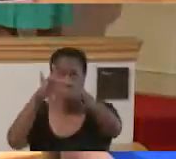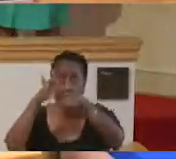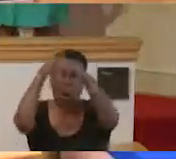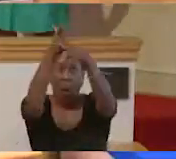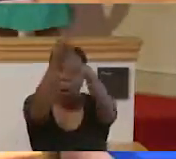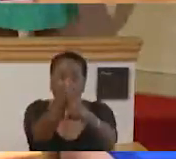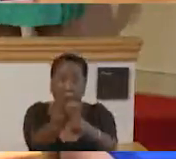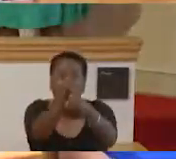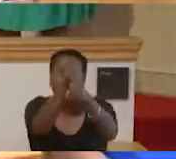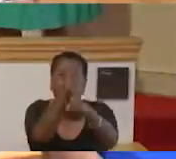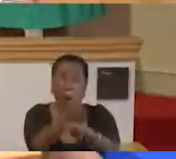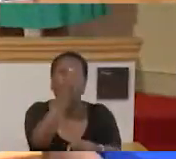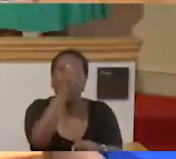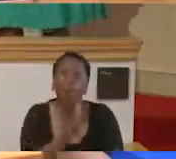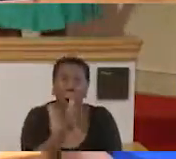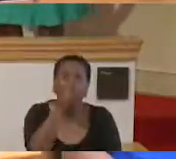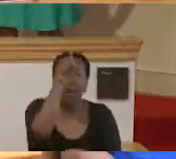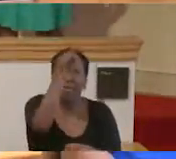Yes, he does.